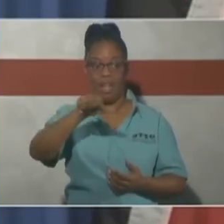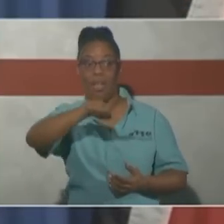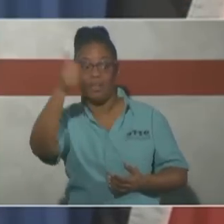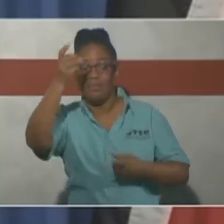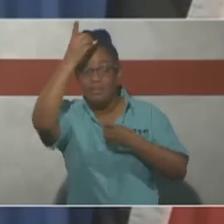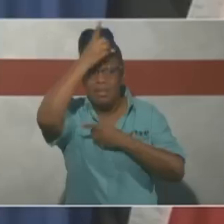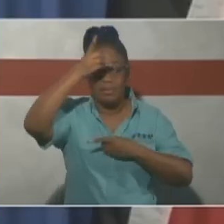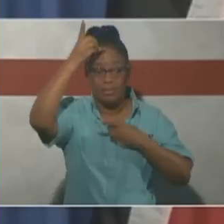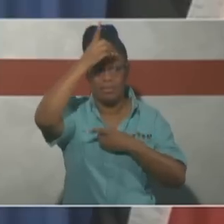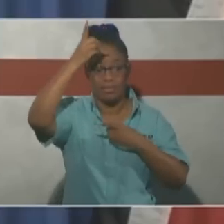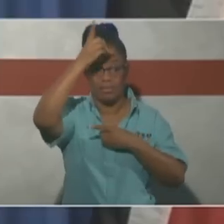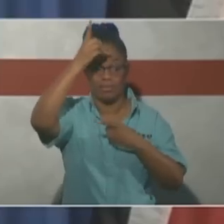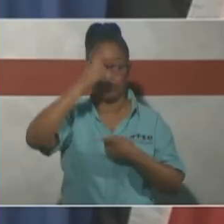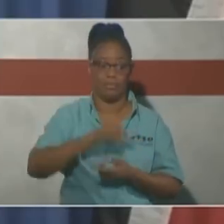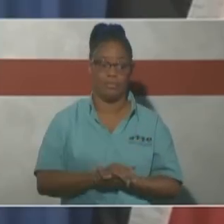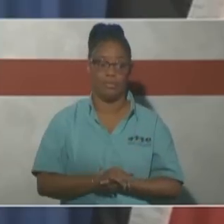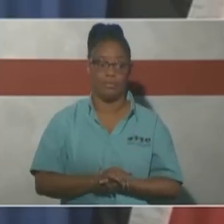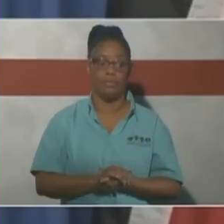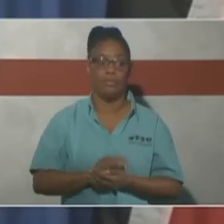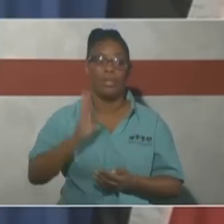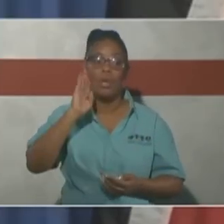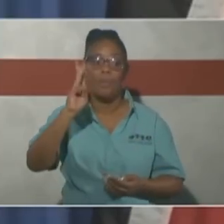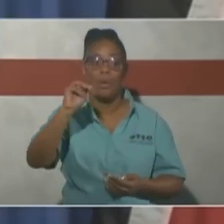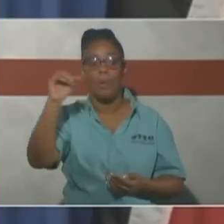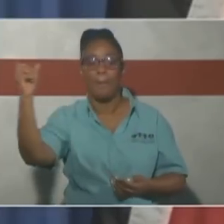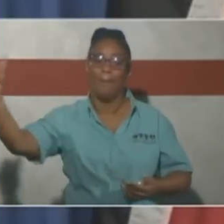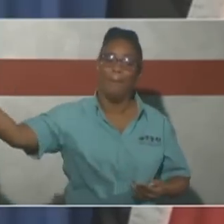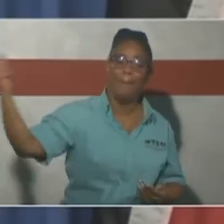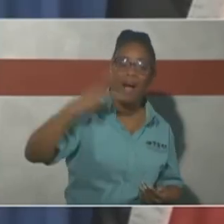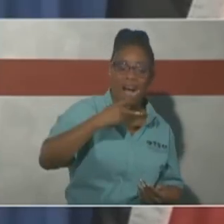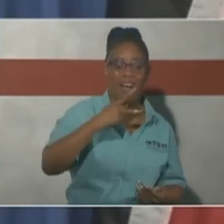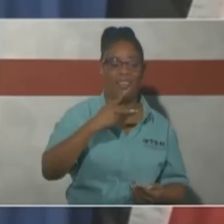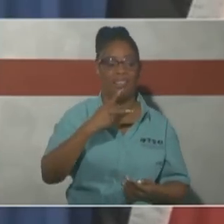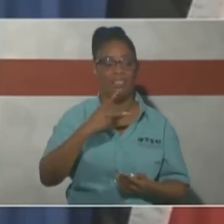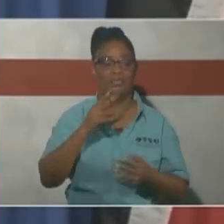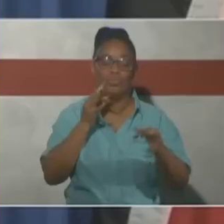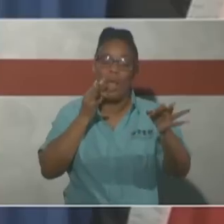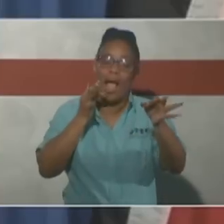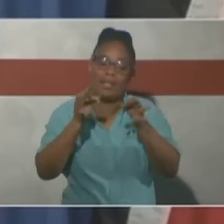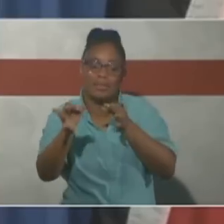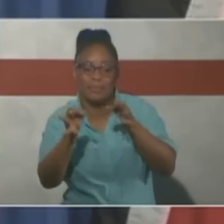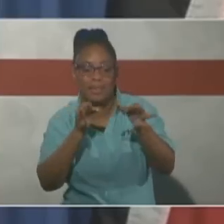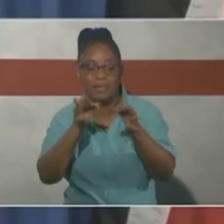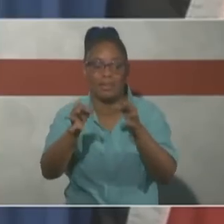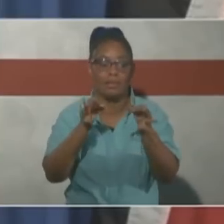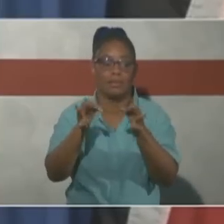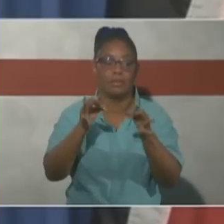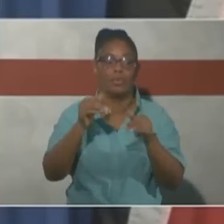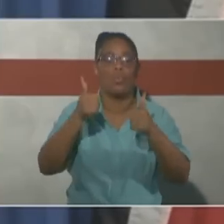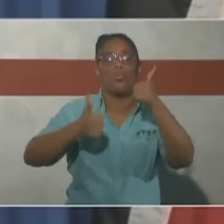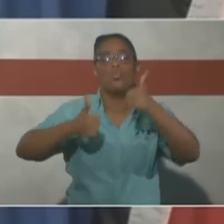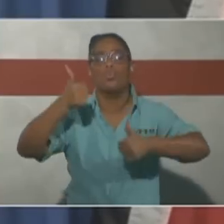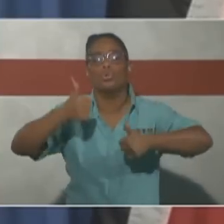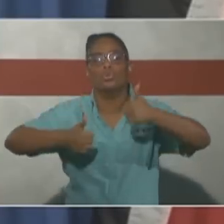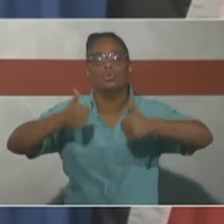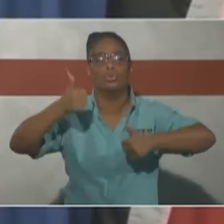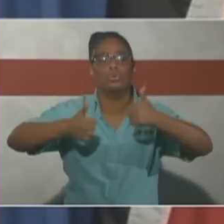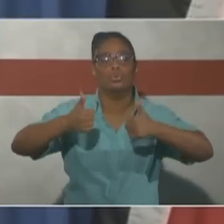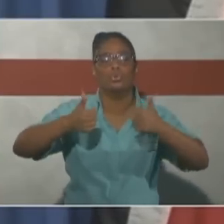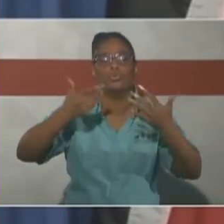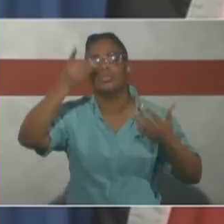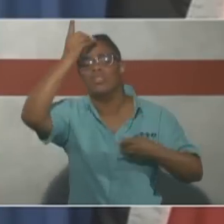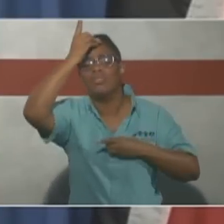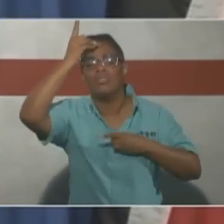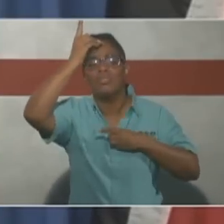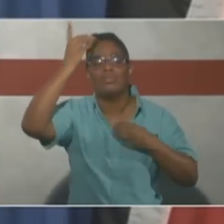have that common phrase, we talk about comorbidities. If you know, and I would like to